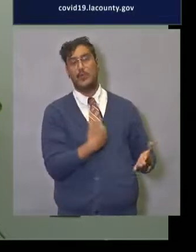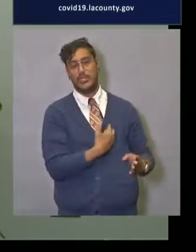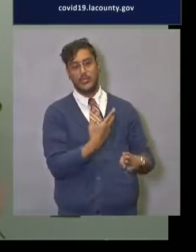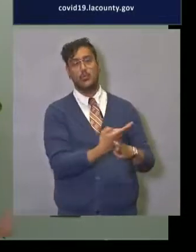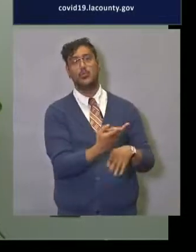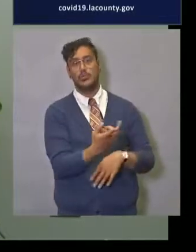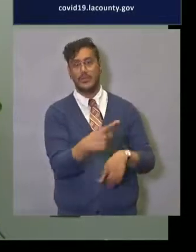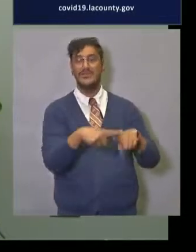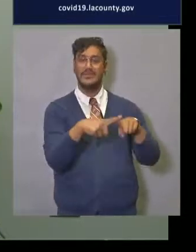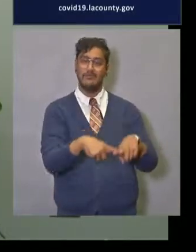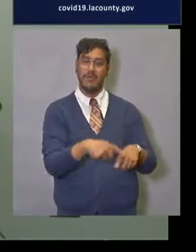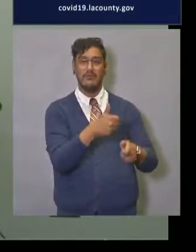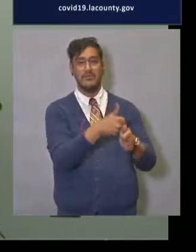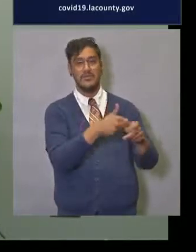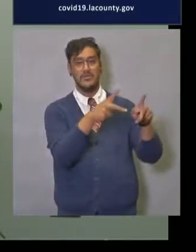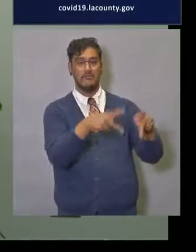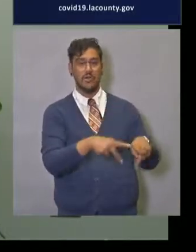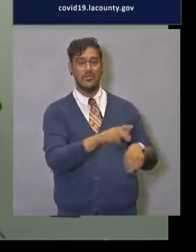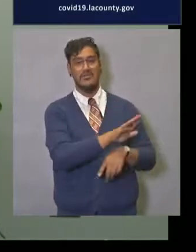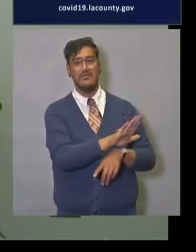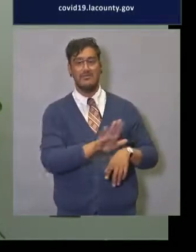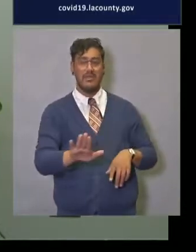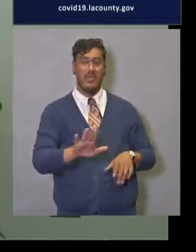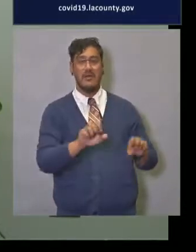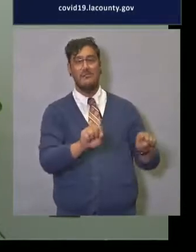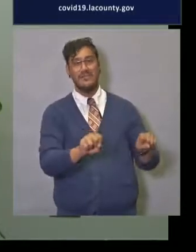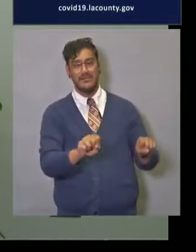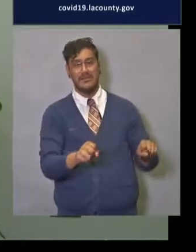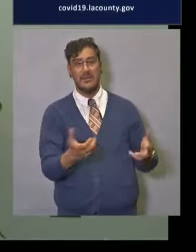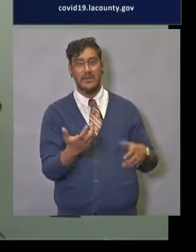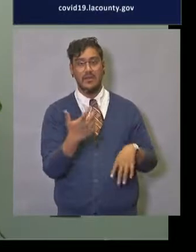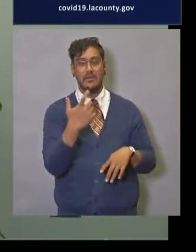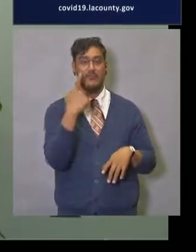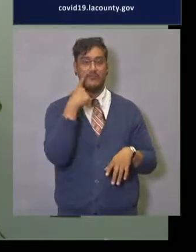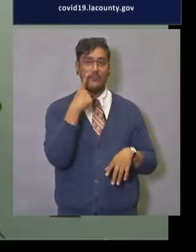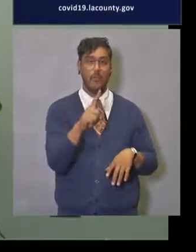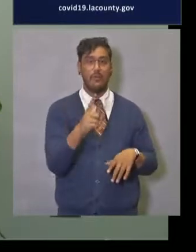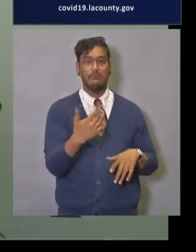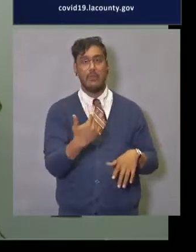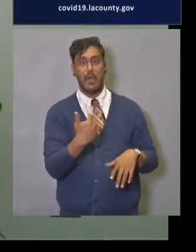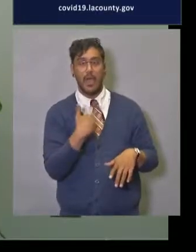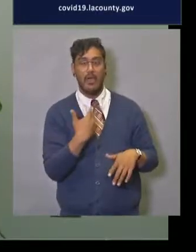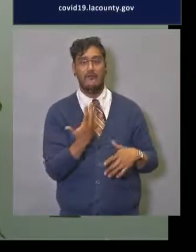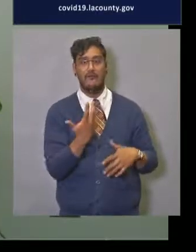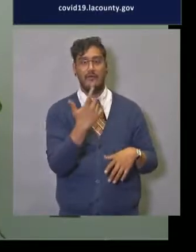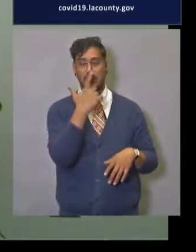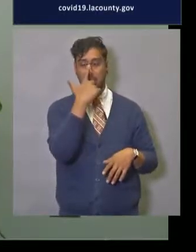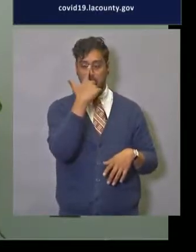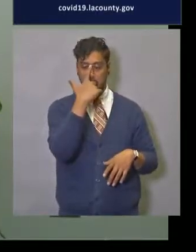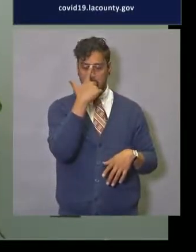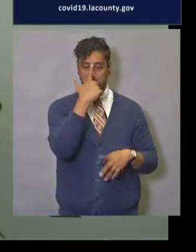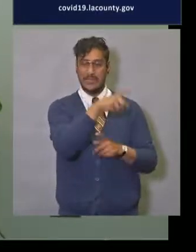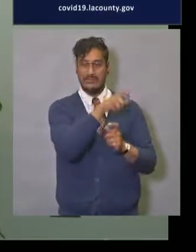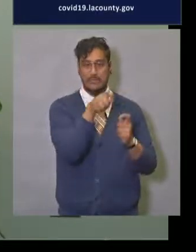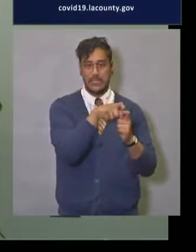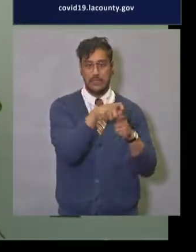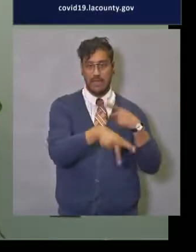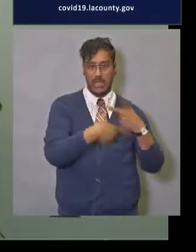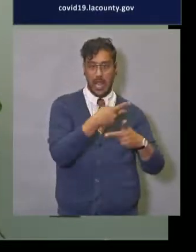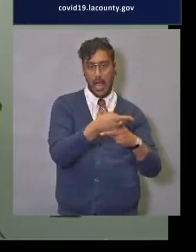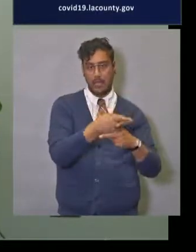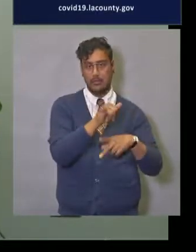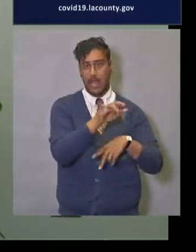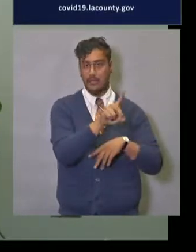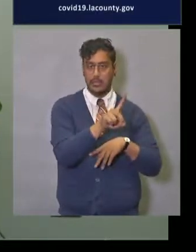Depending on each individual's person's ability to have various forms, to have a specific form of